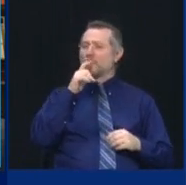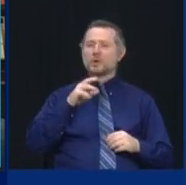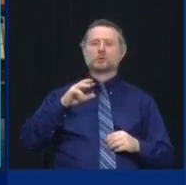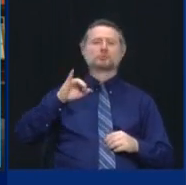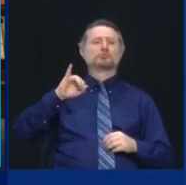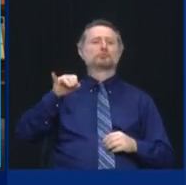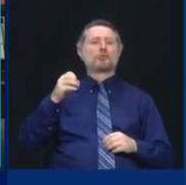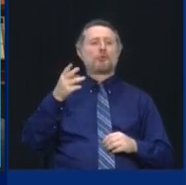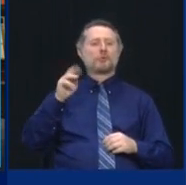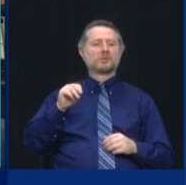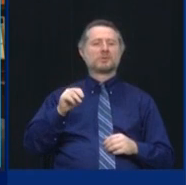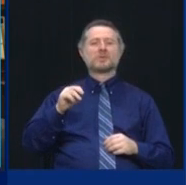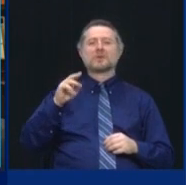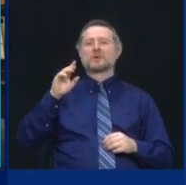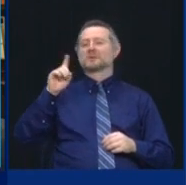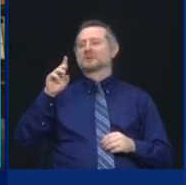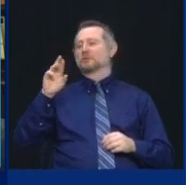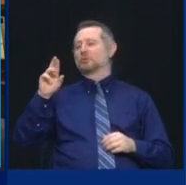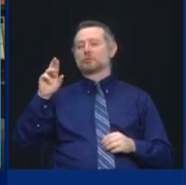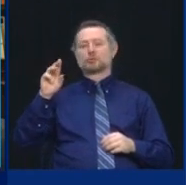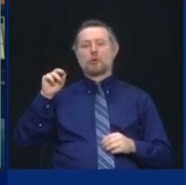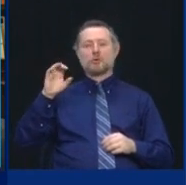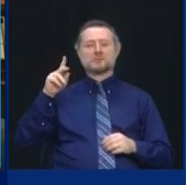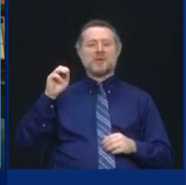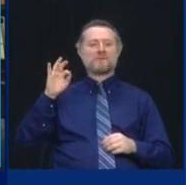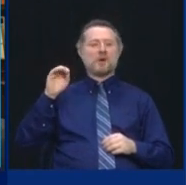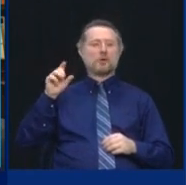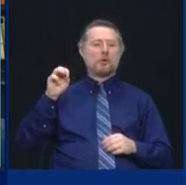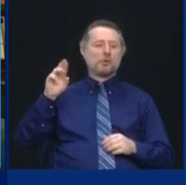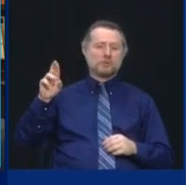when, in the middle of the Depression.